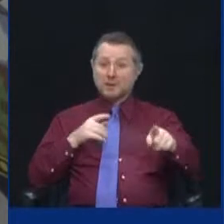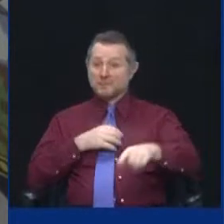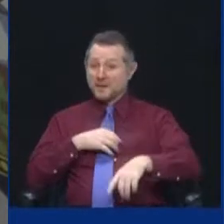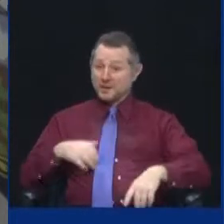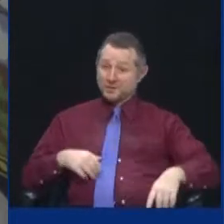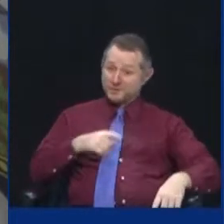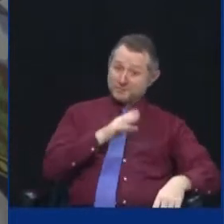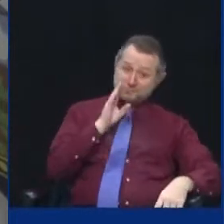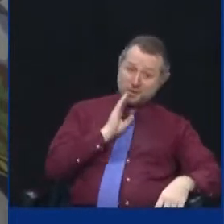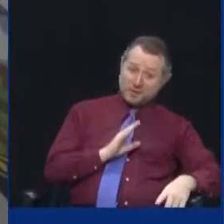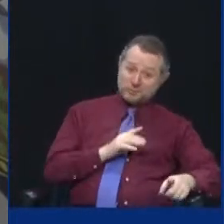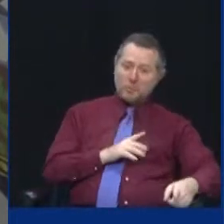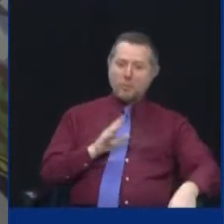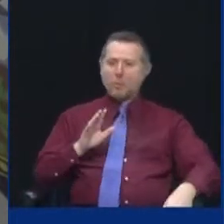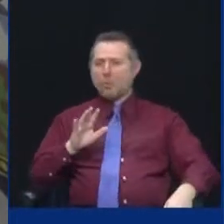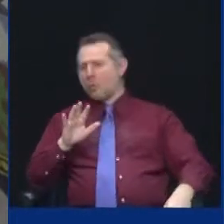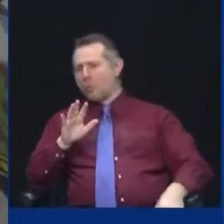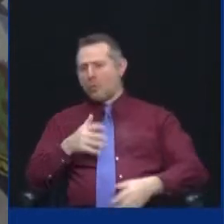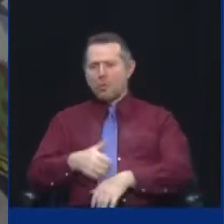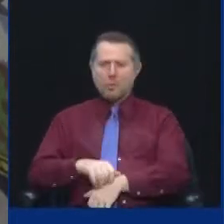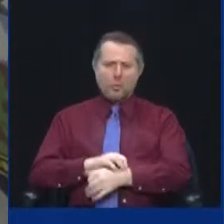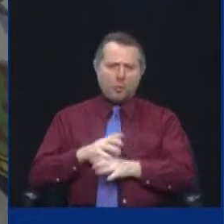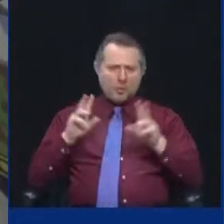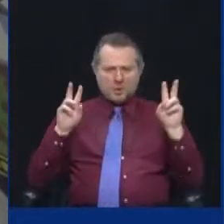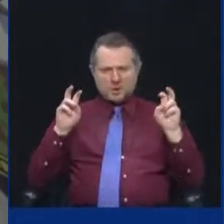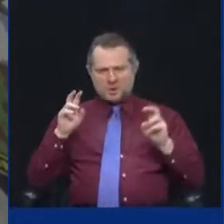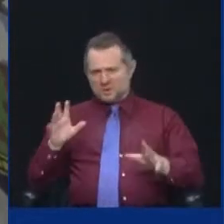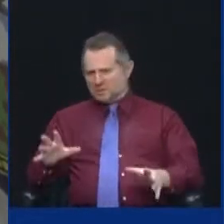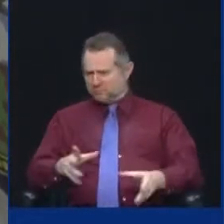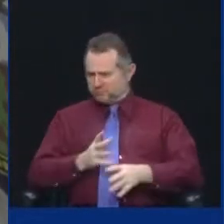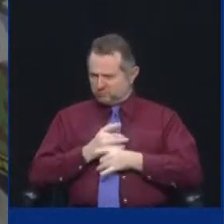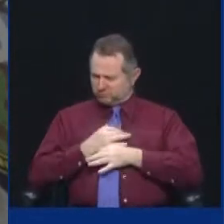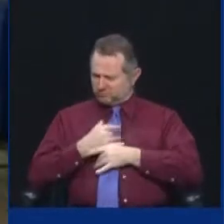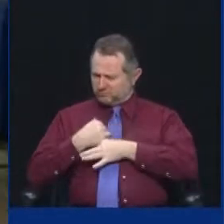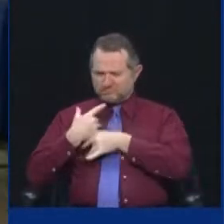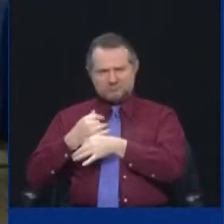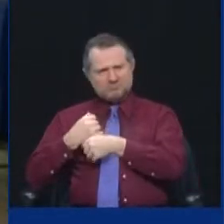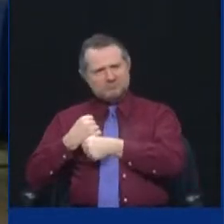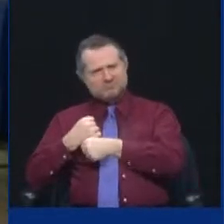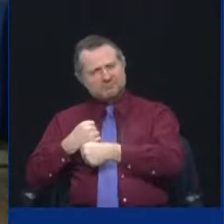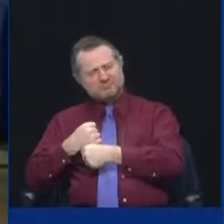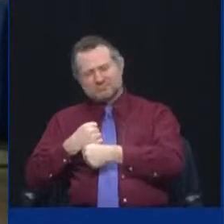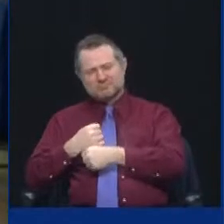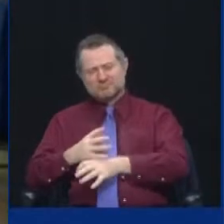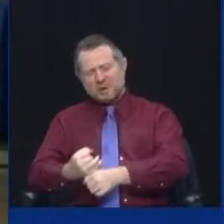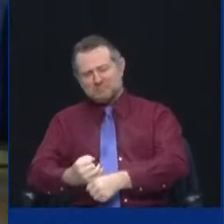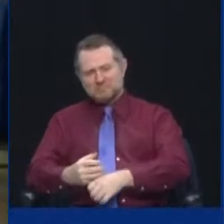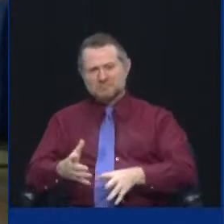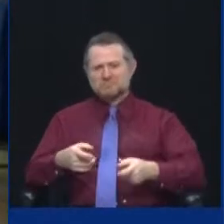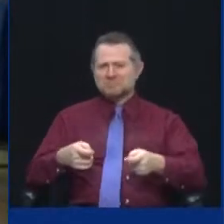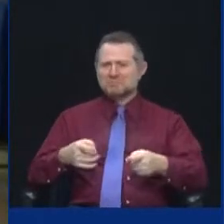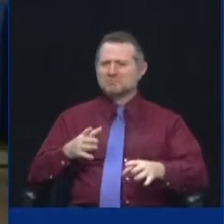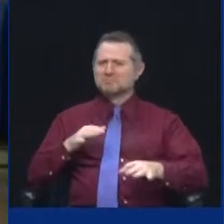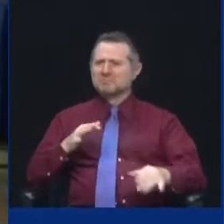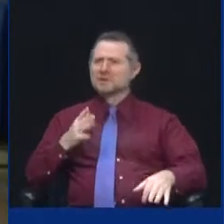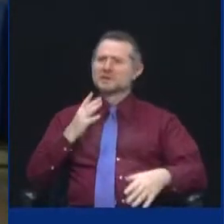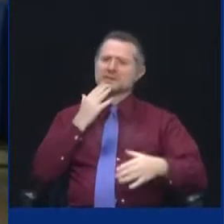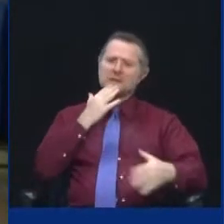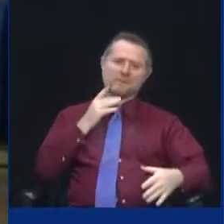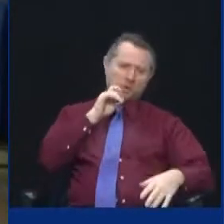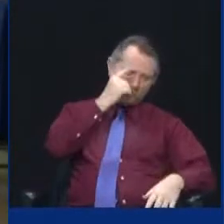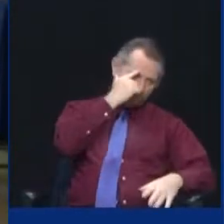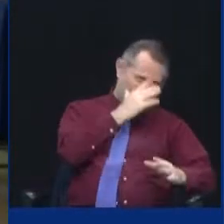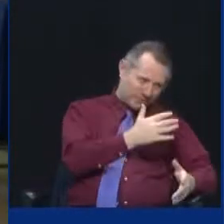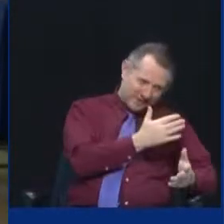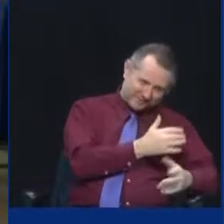He stepped right up to the plate, as we would say here at Sahlen Field. Mayor Brown. Thank you, Governor.